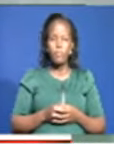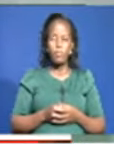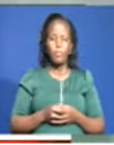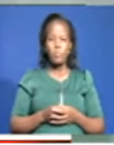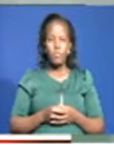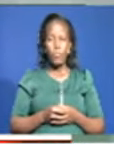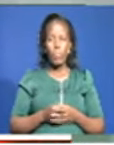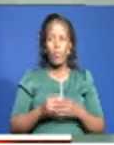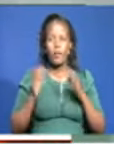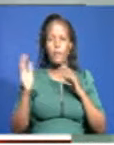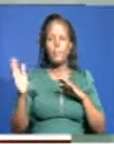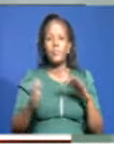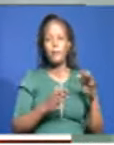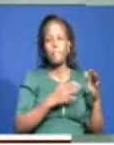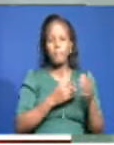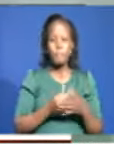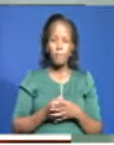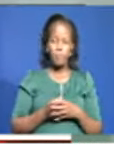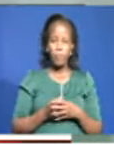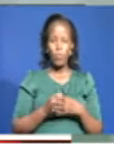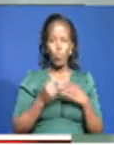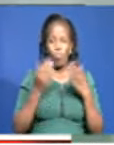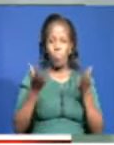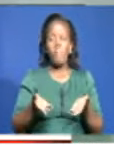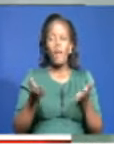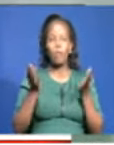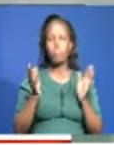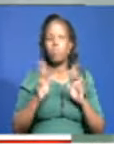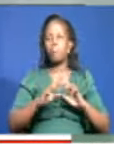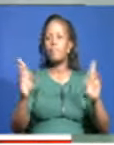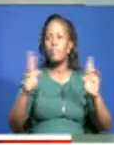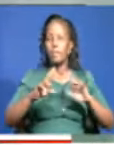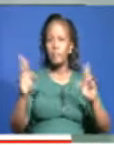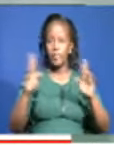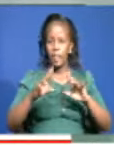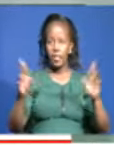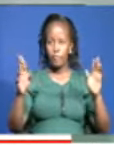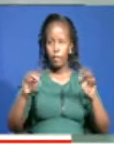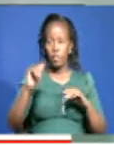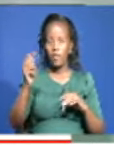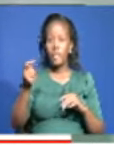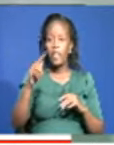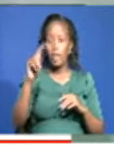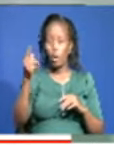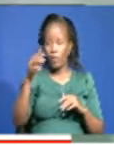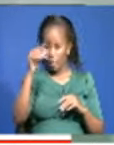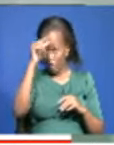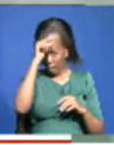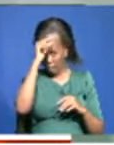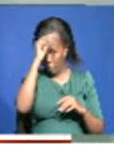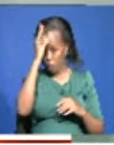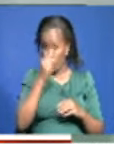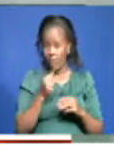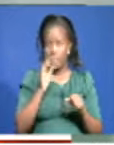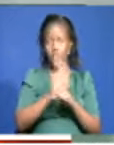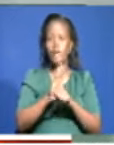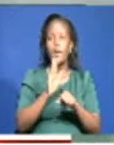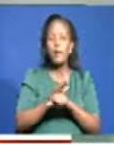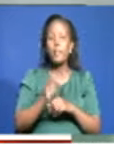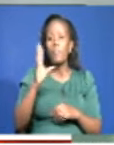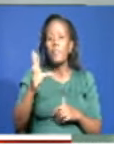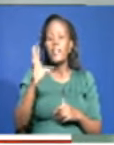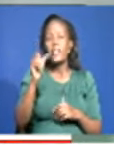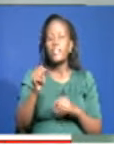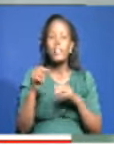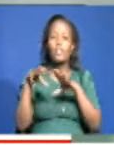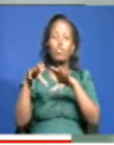In other news, it's all system go for the Kenya Kwanza administration as number of cabinet secretaries took over their new mandate in